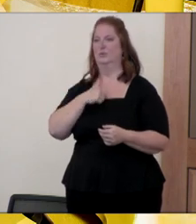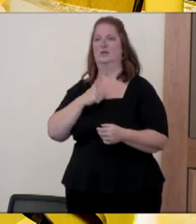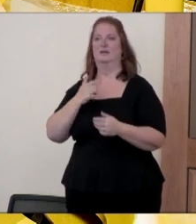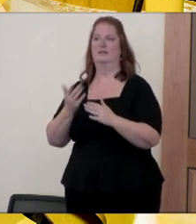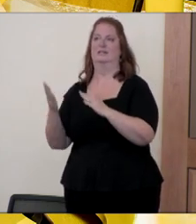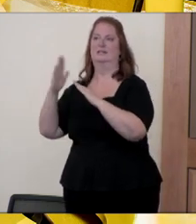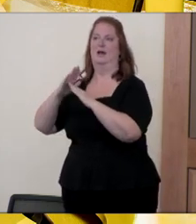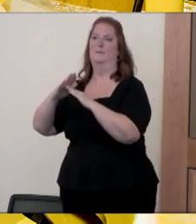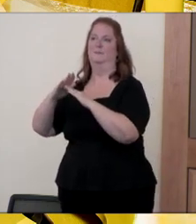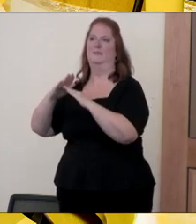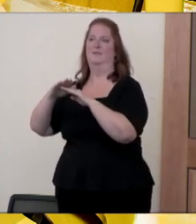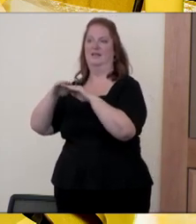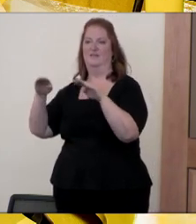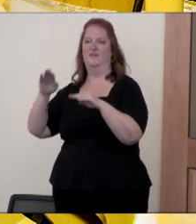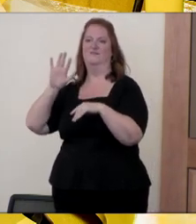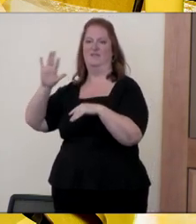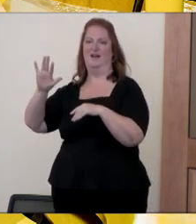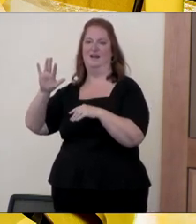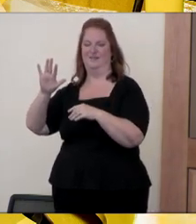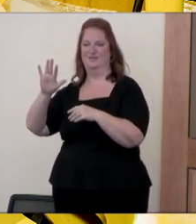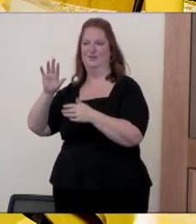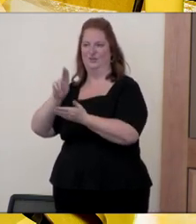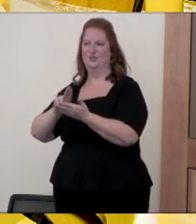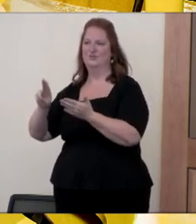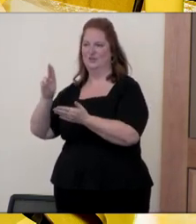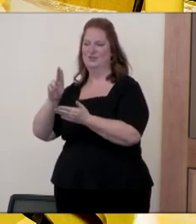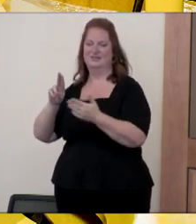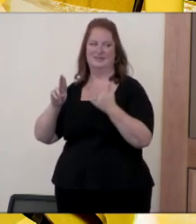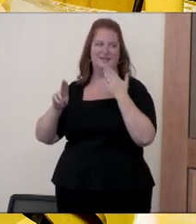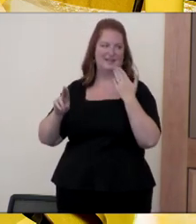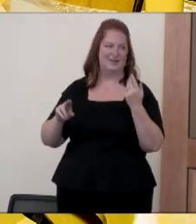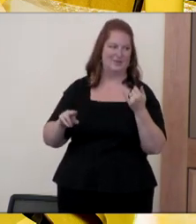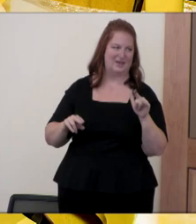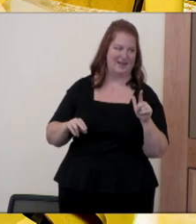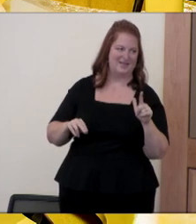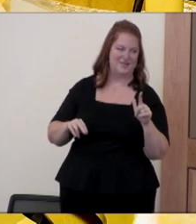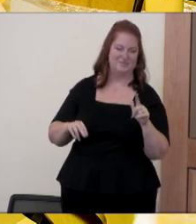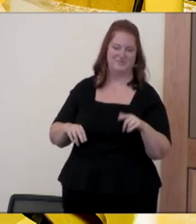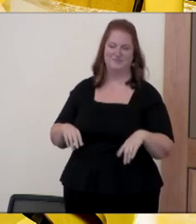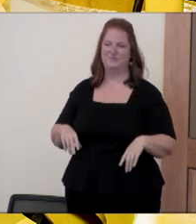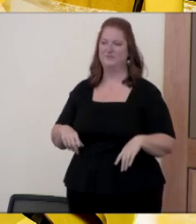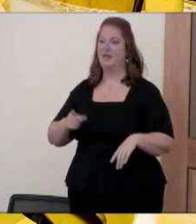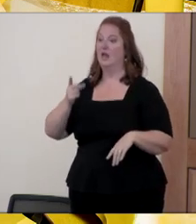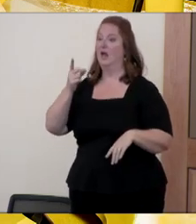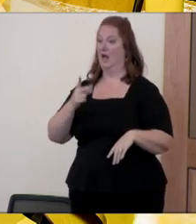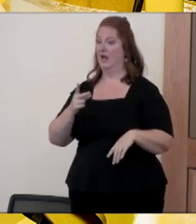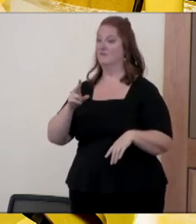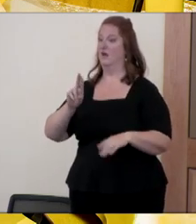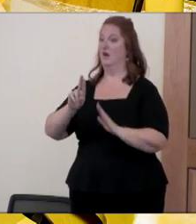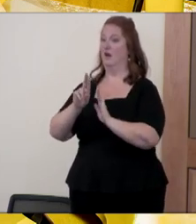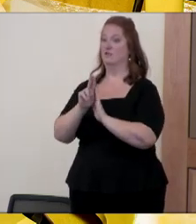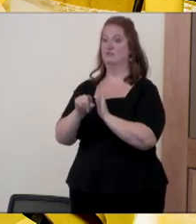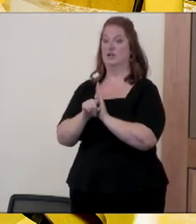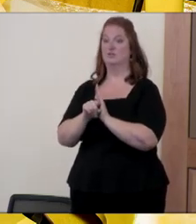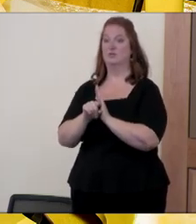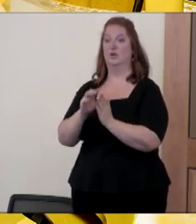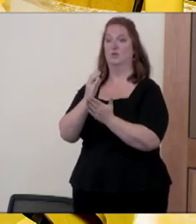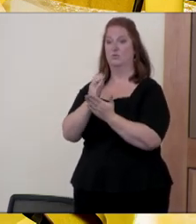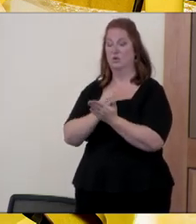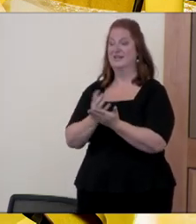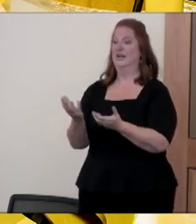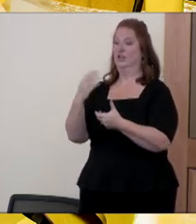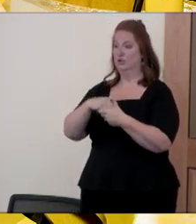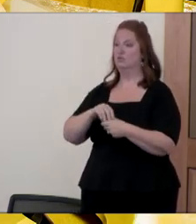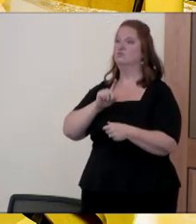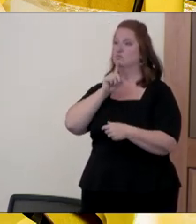nationally. Thank you, Gail. About half of our undergraduate courses now include a REAL